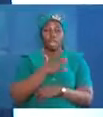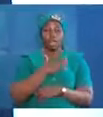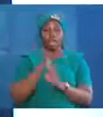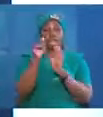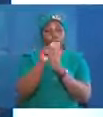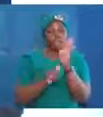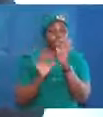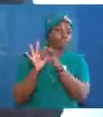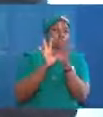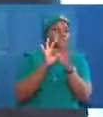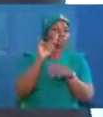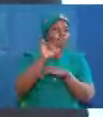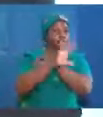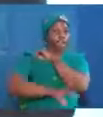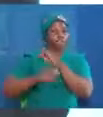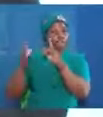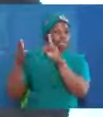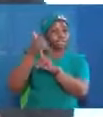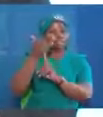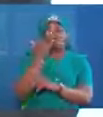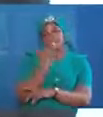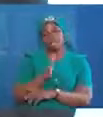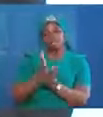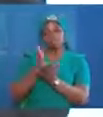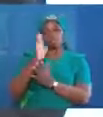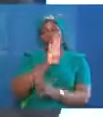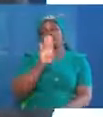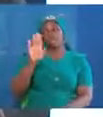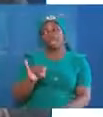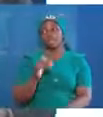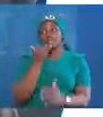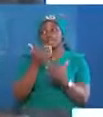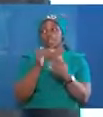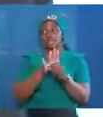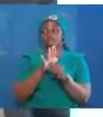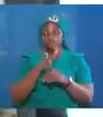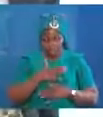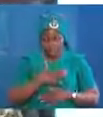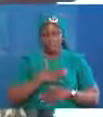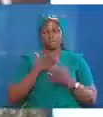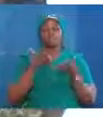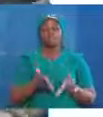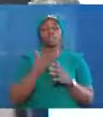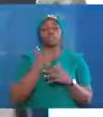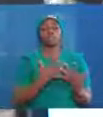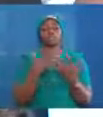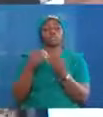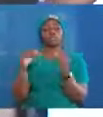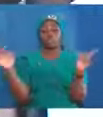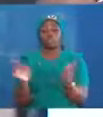of uniting this country is achieved through the BBI. Thank you so much, Your Excellency. And now we will go to a short